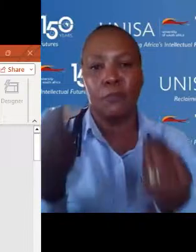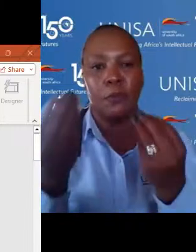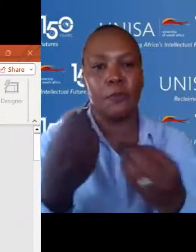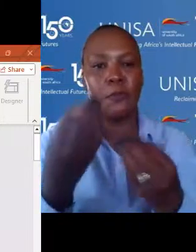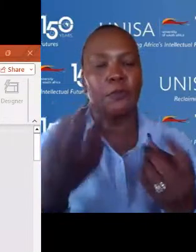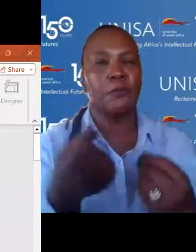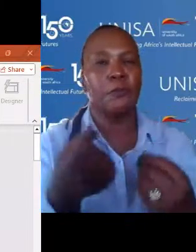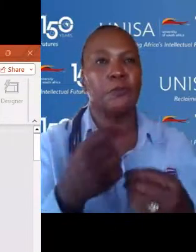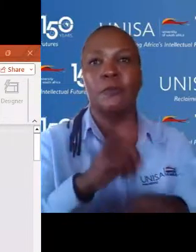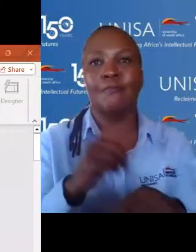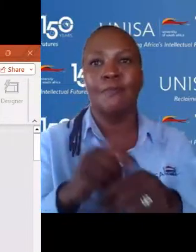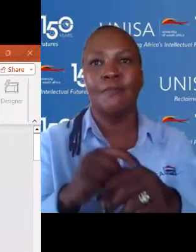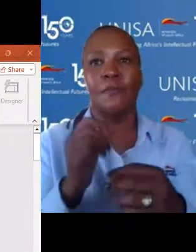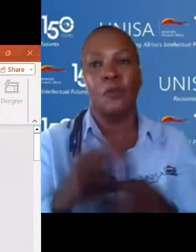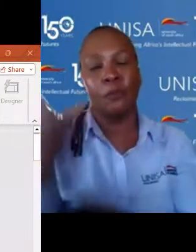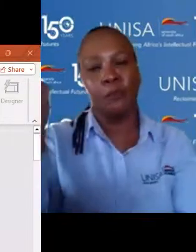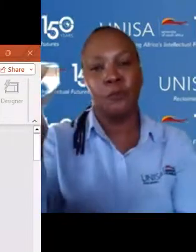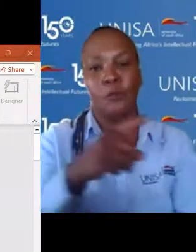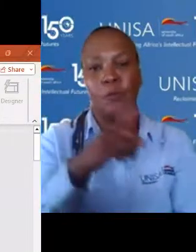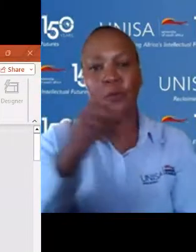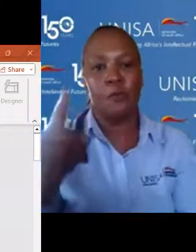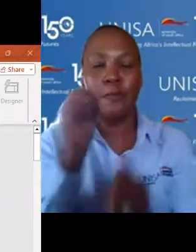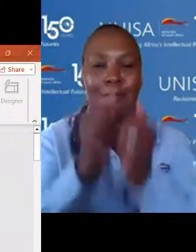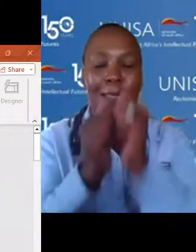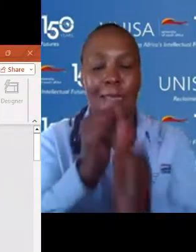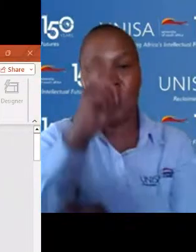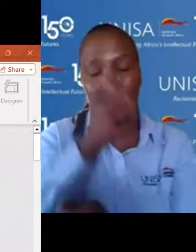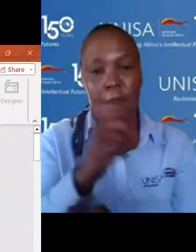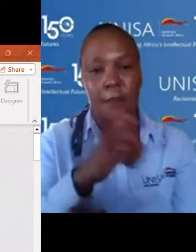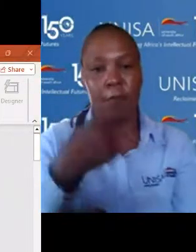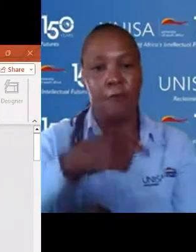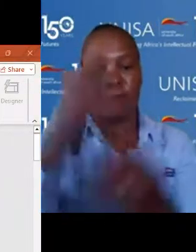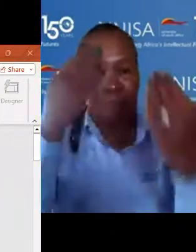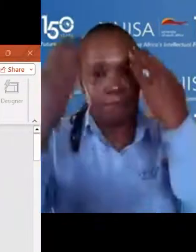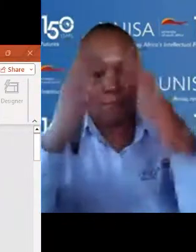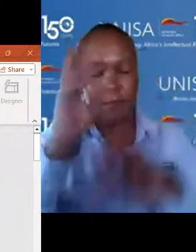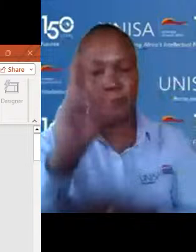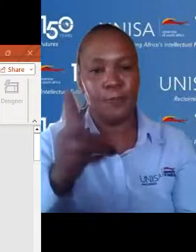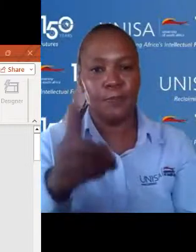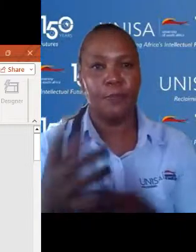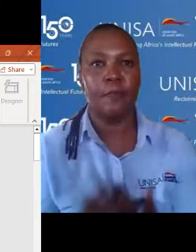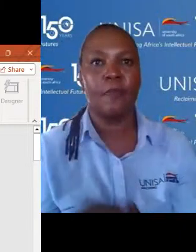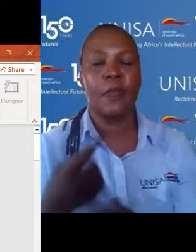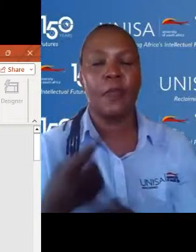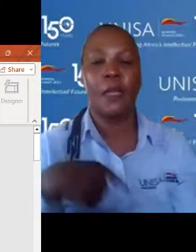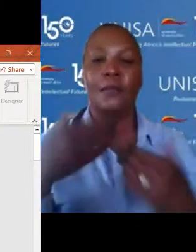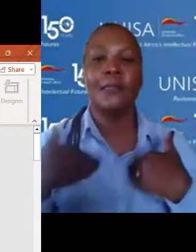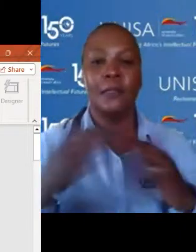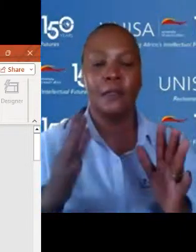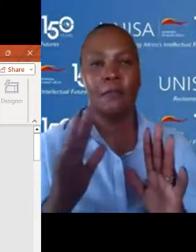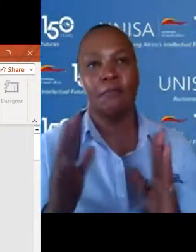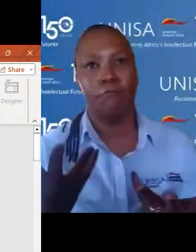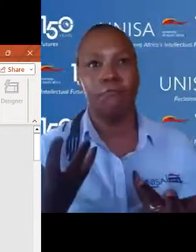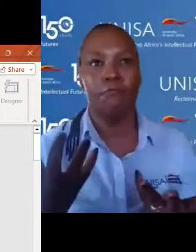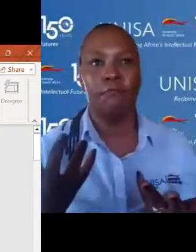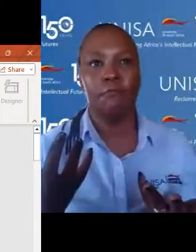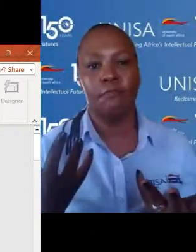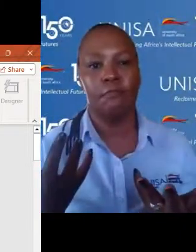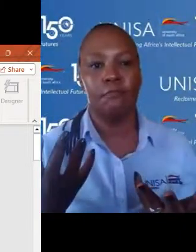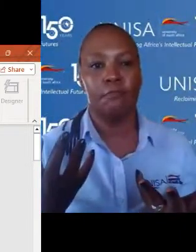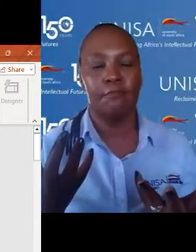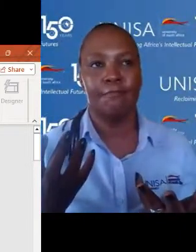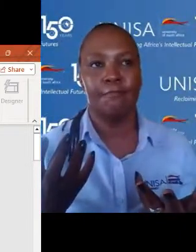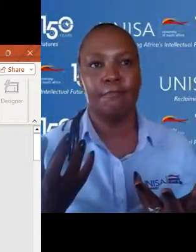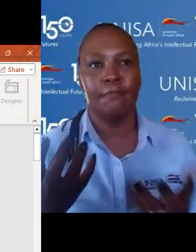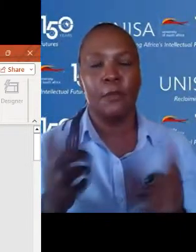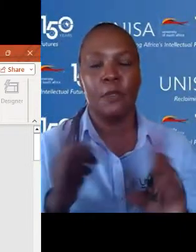you. Ladies and gentlemen, good afternoon again. We'll start by just talking